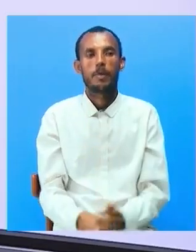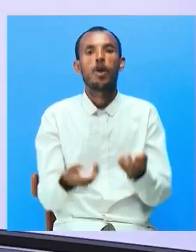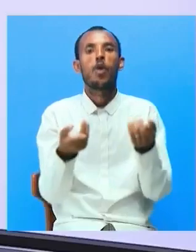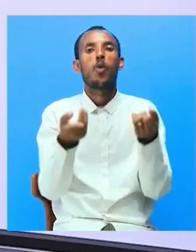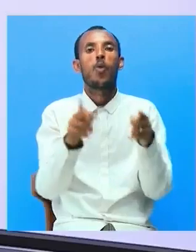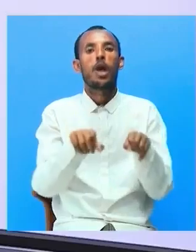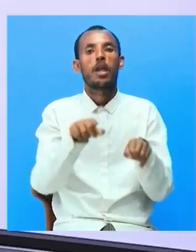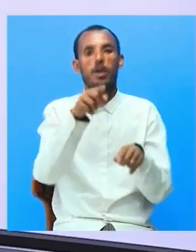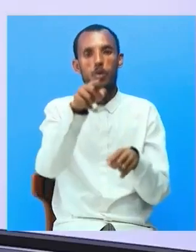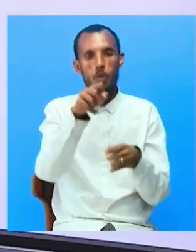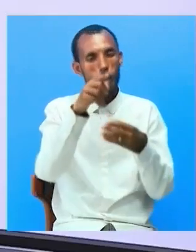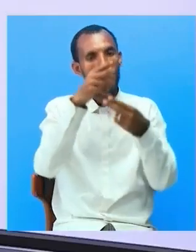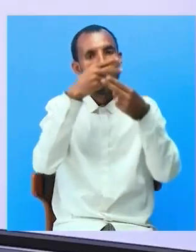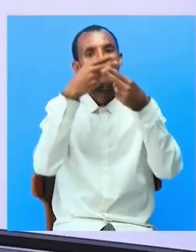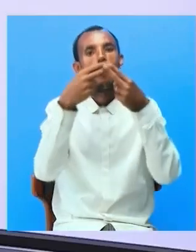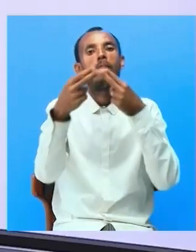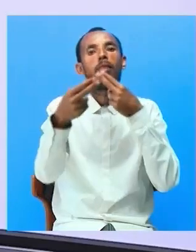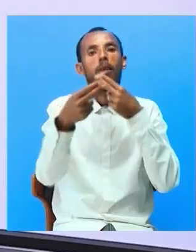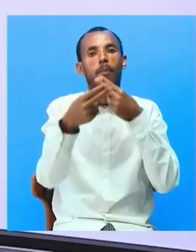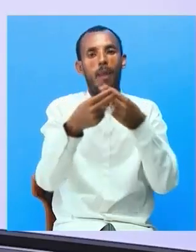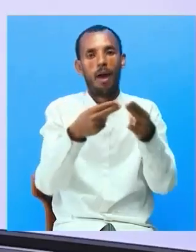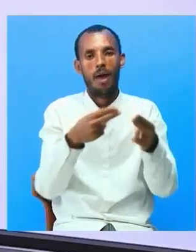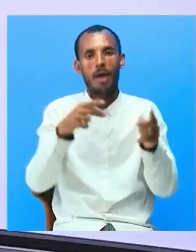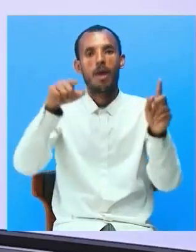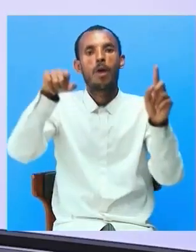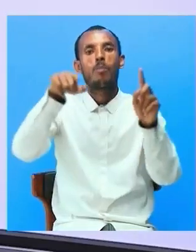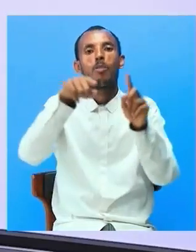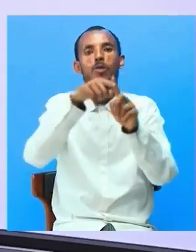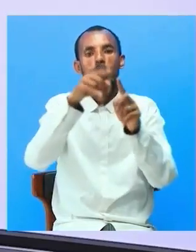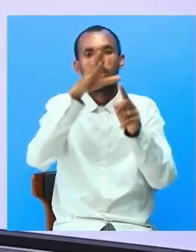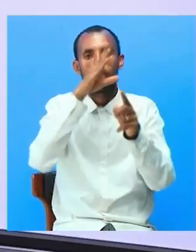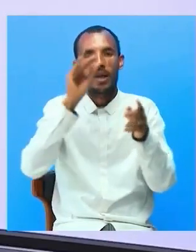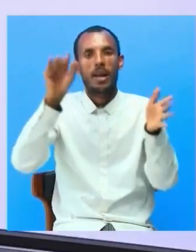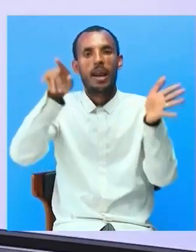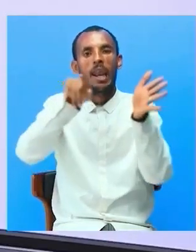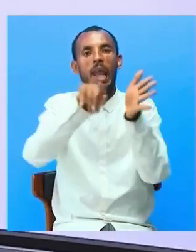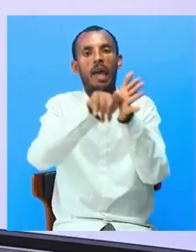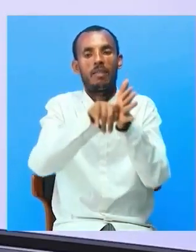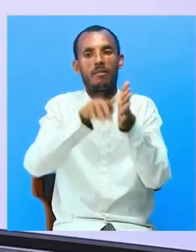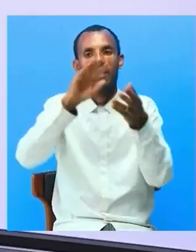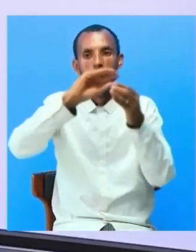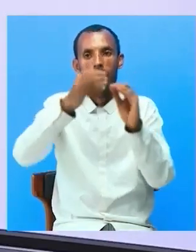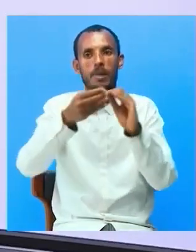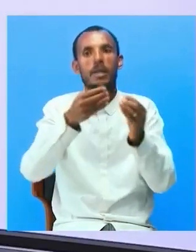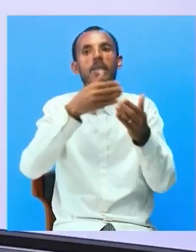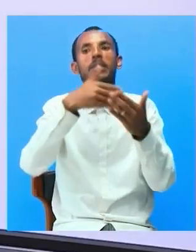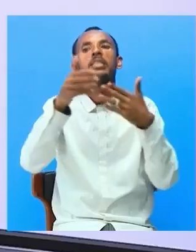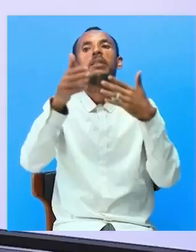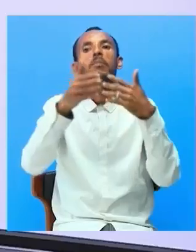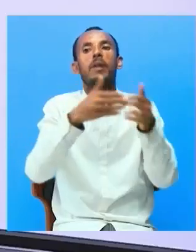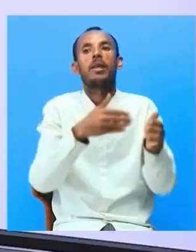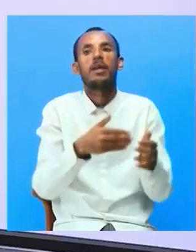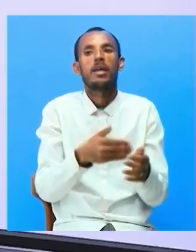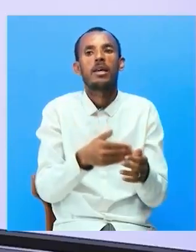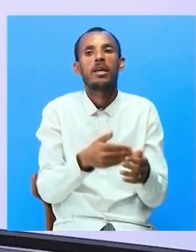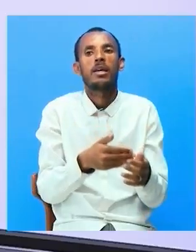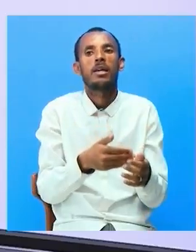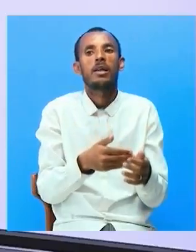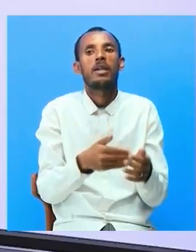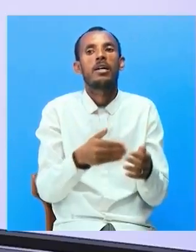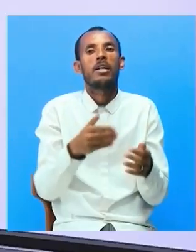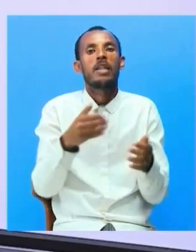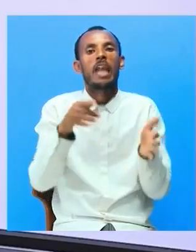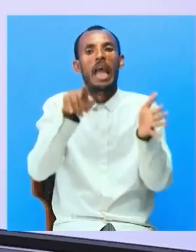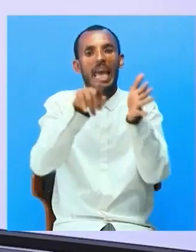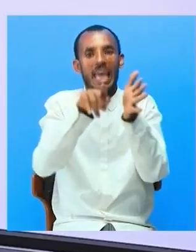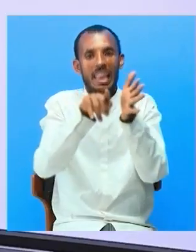you multiply a positive and a negative number, simply forget the negative sign